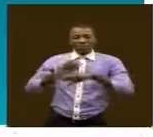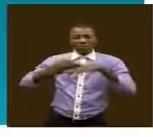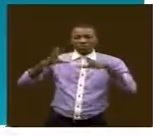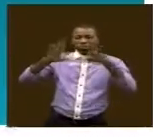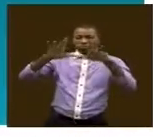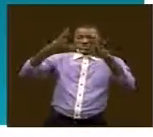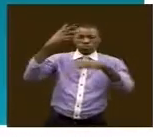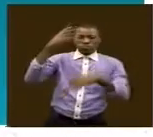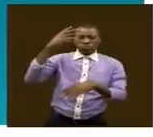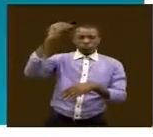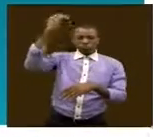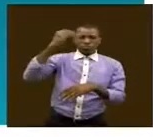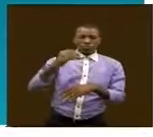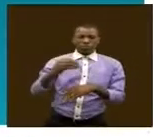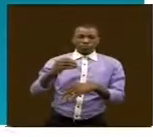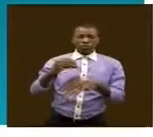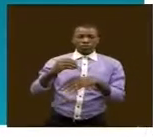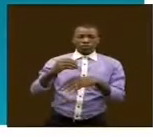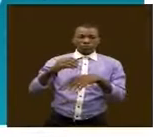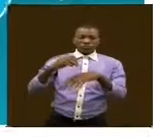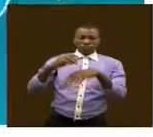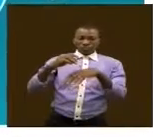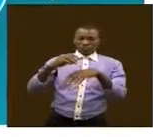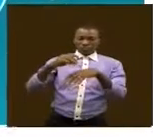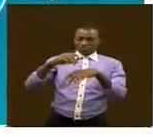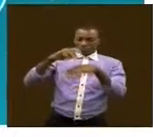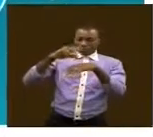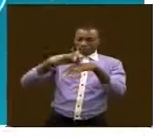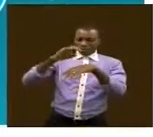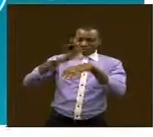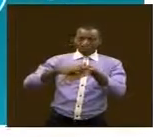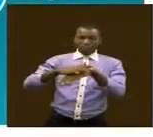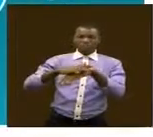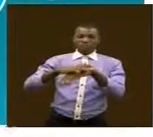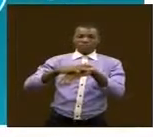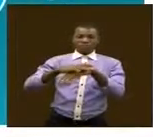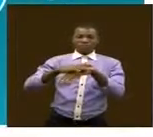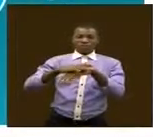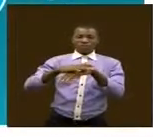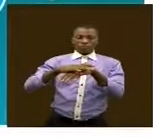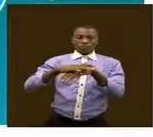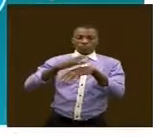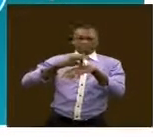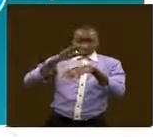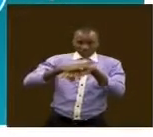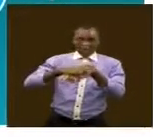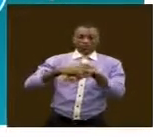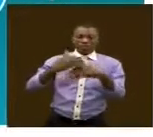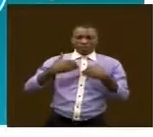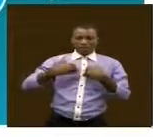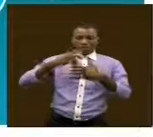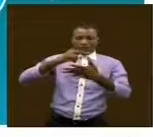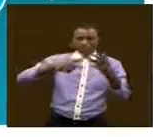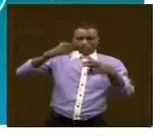fly. Adult mosquitoes are made up of a head with 2 large compound eyes, a thorax, and a pair of